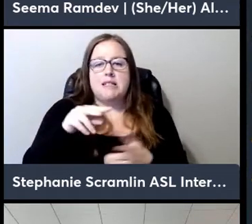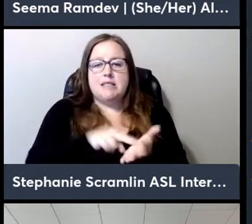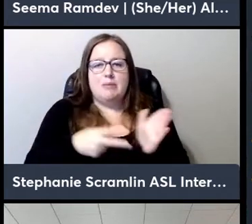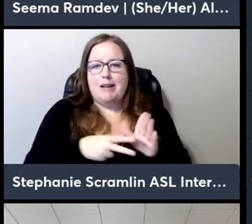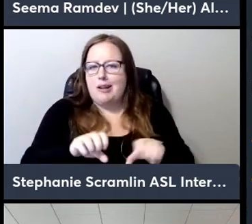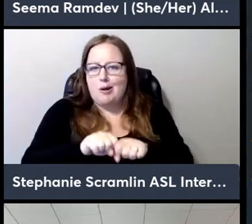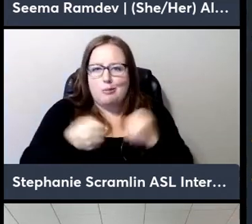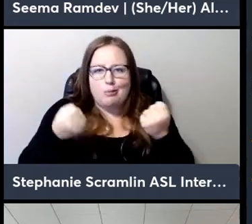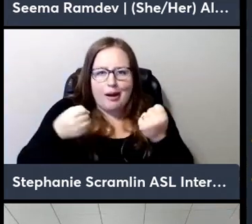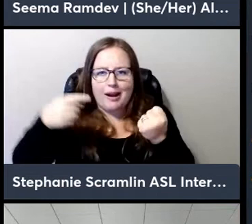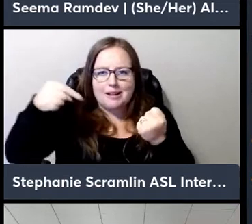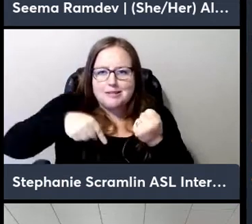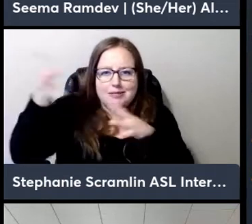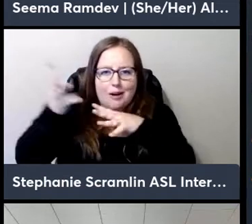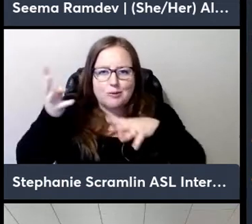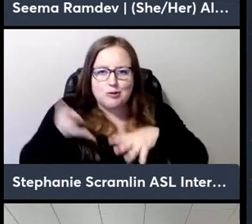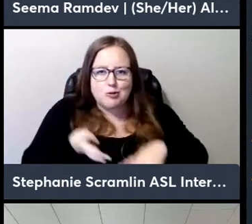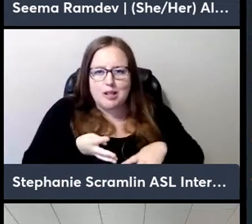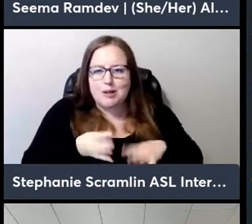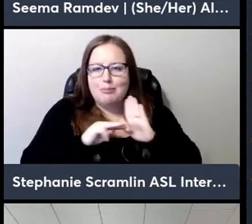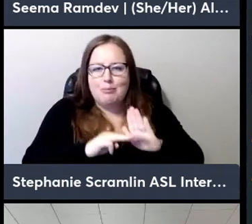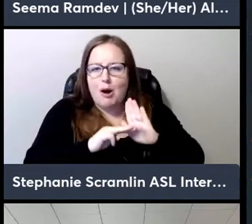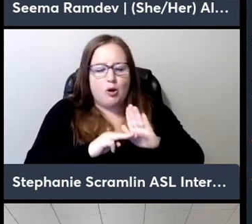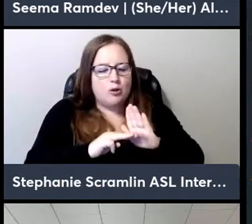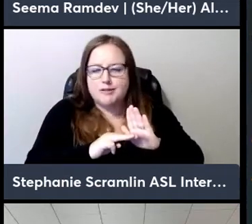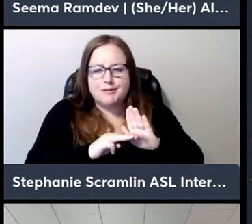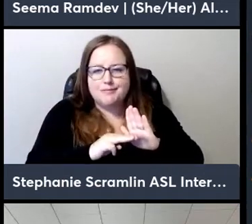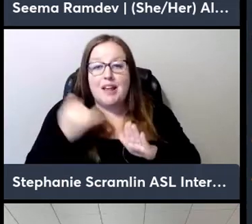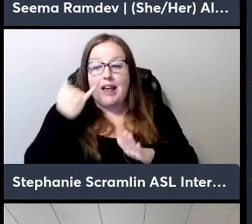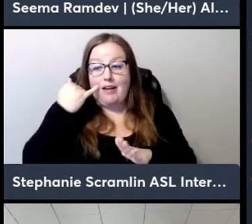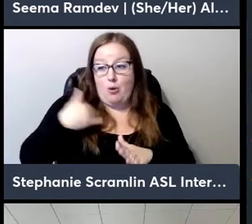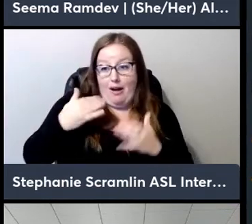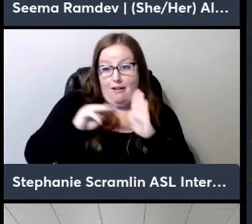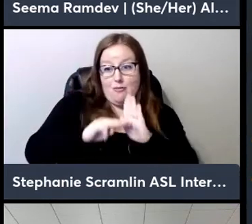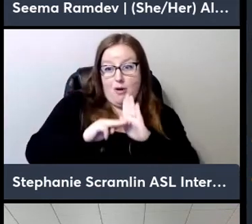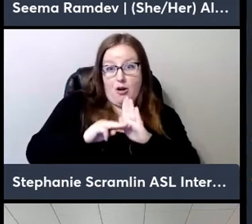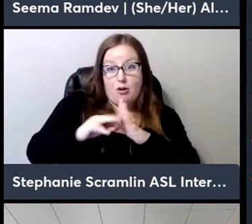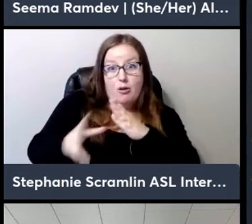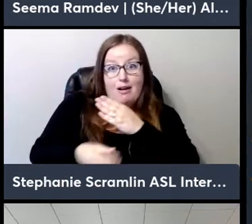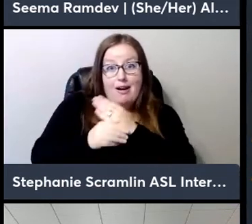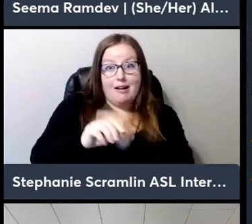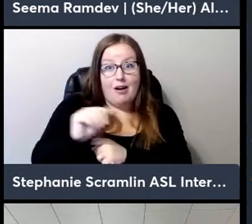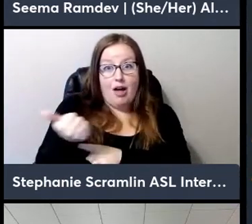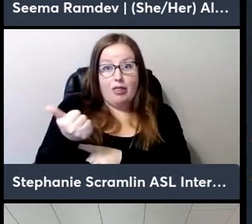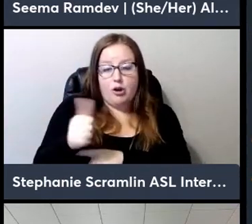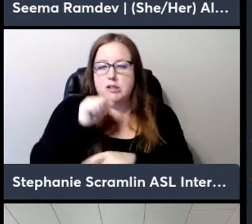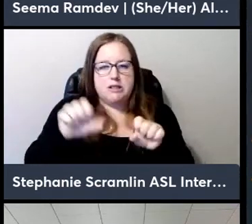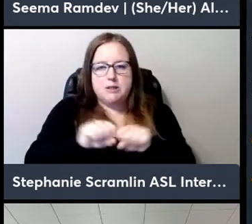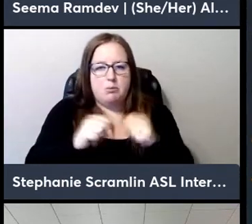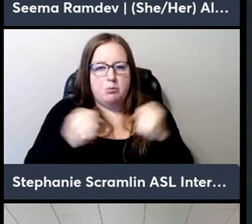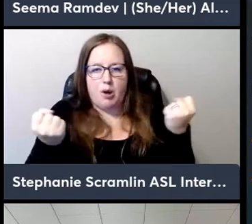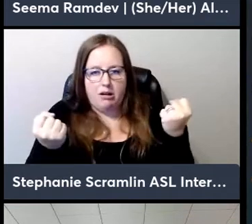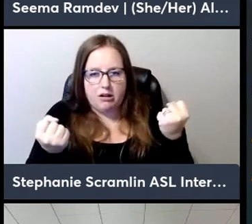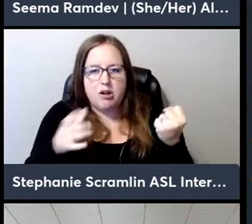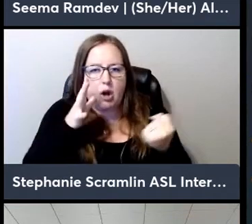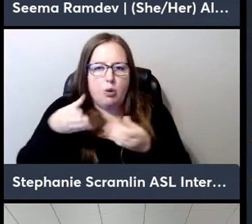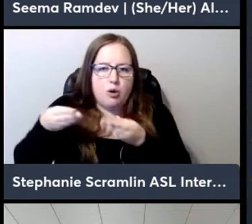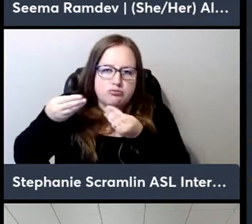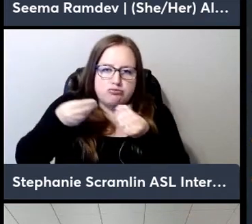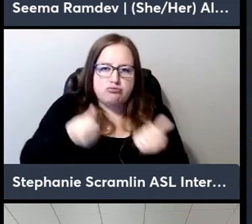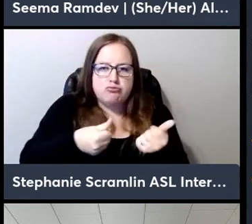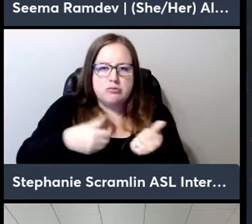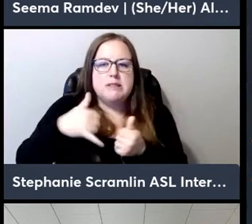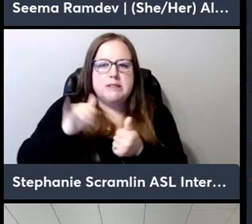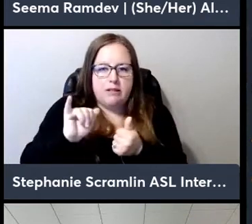that are using this feature group, right? So if you have existing models and you add something to it, it doesn't break them. But what it allows